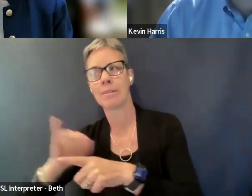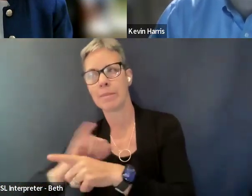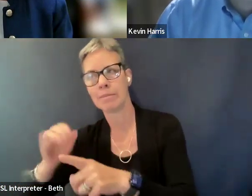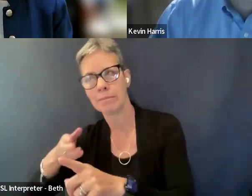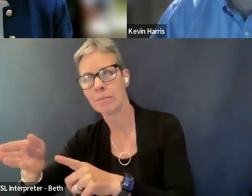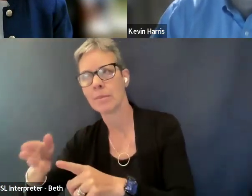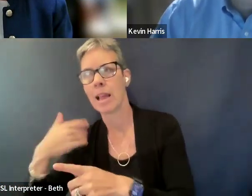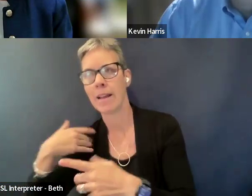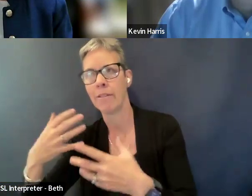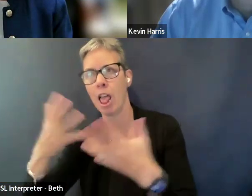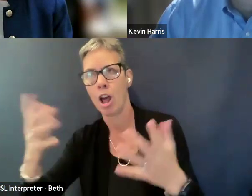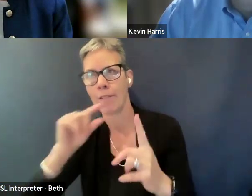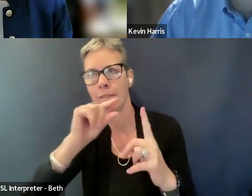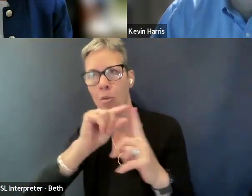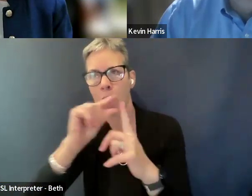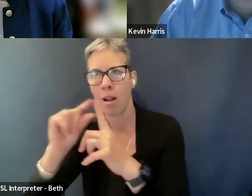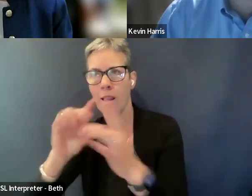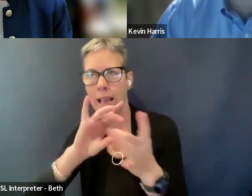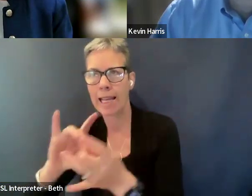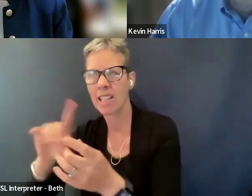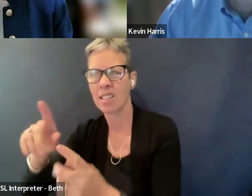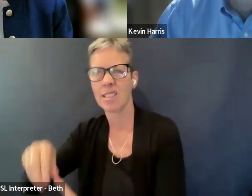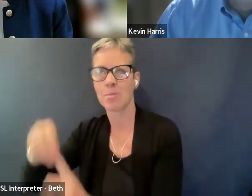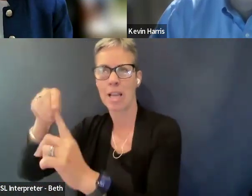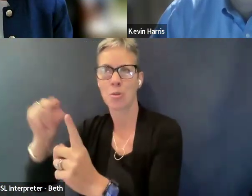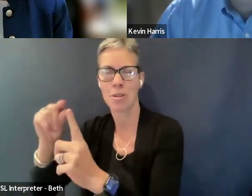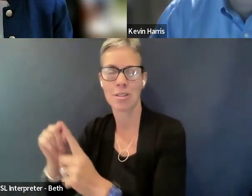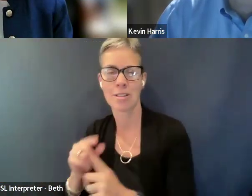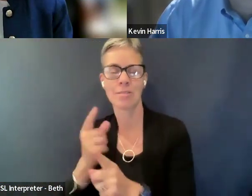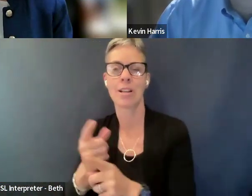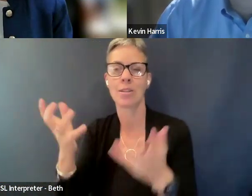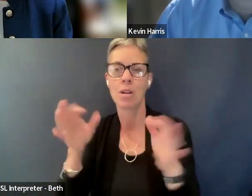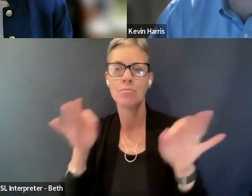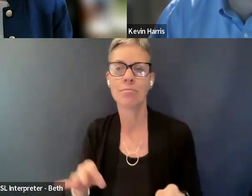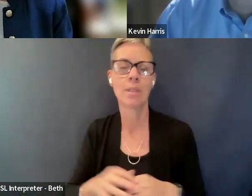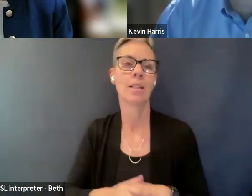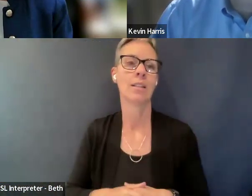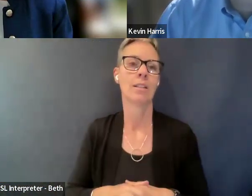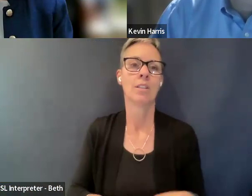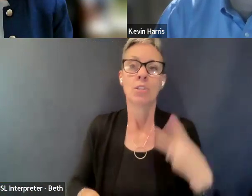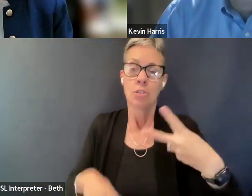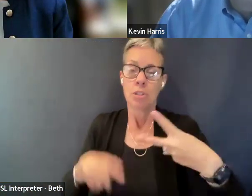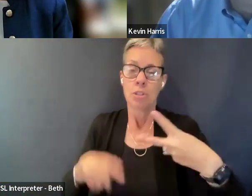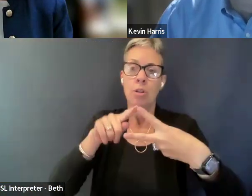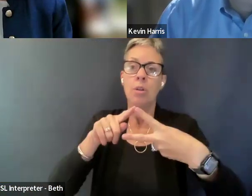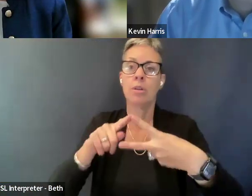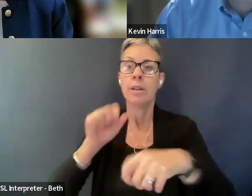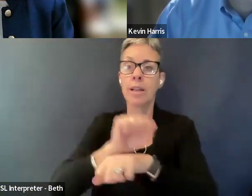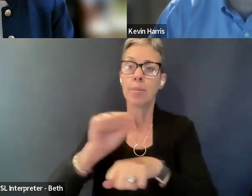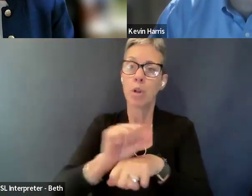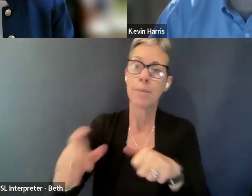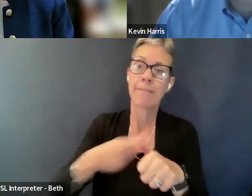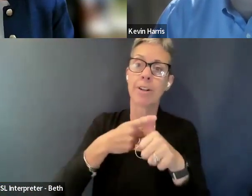terms that you're using on a day-to-day basis. So I like to make sure we define those. So two key terms, and one is employment